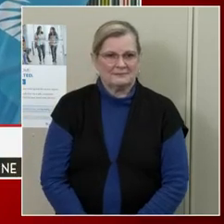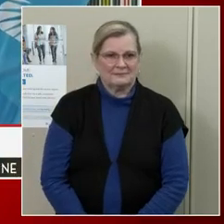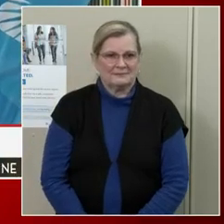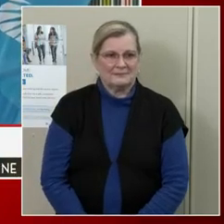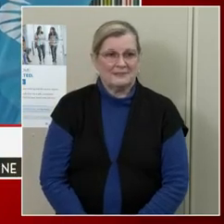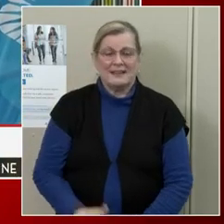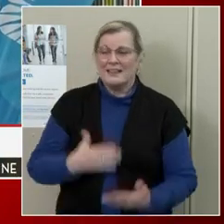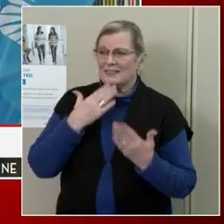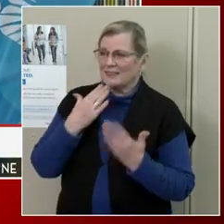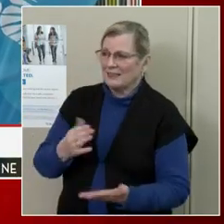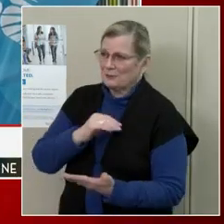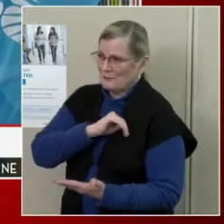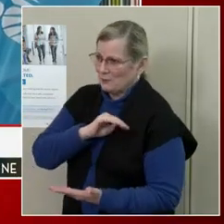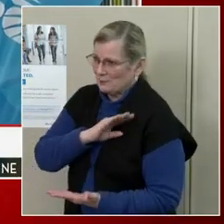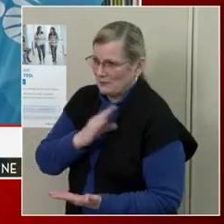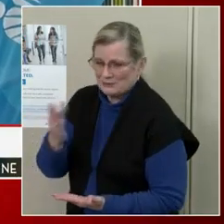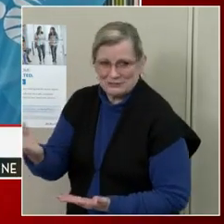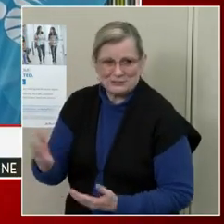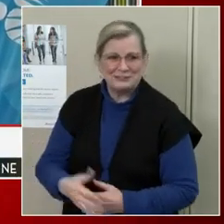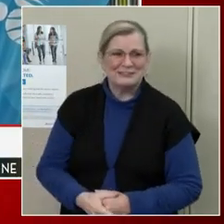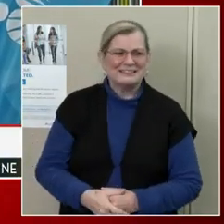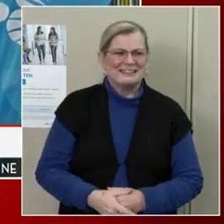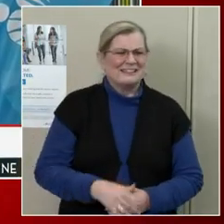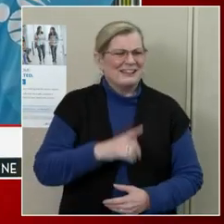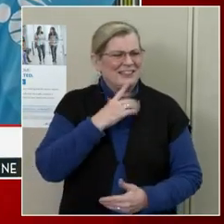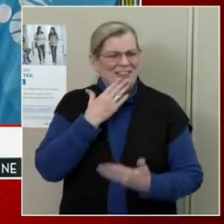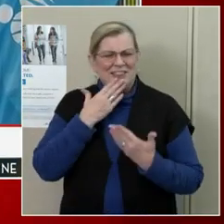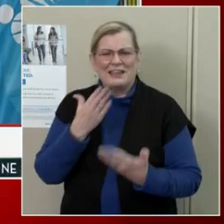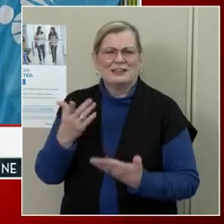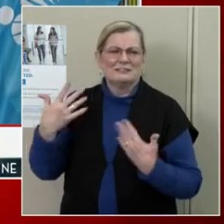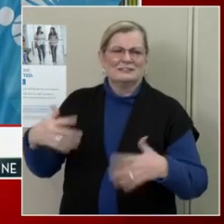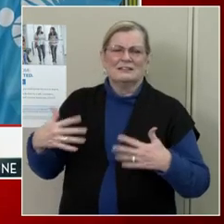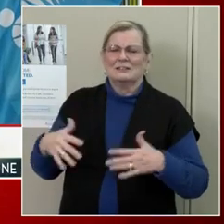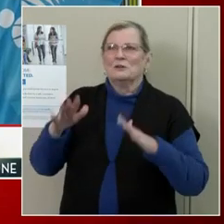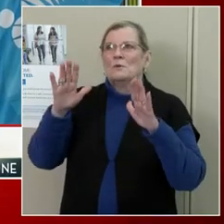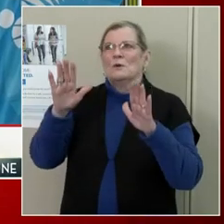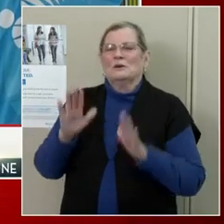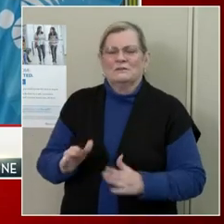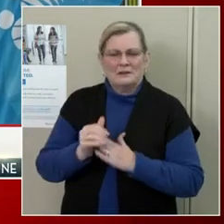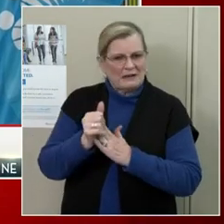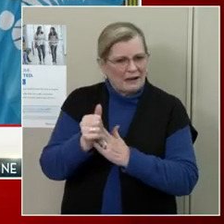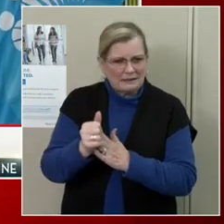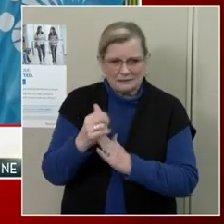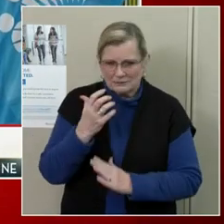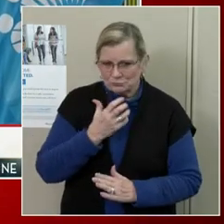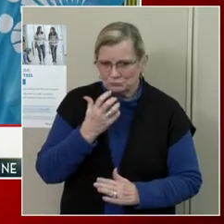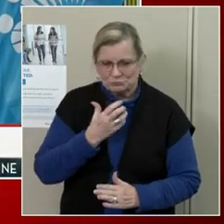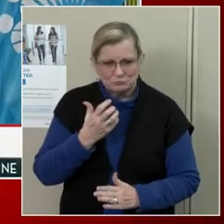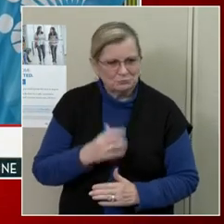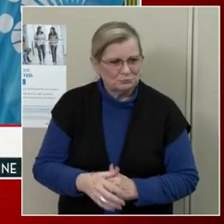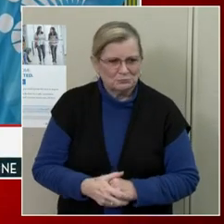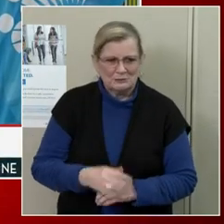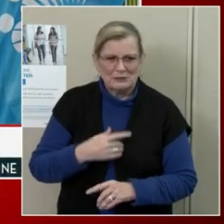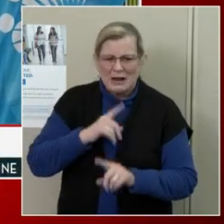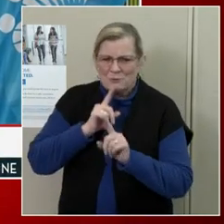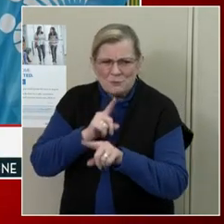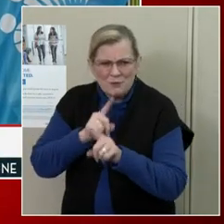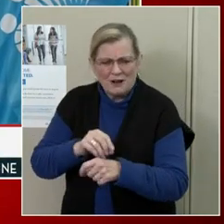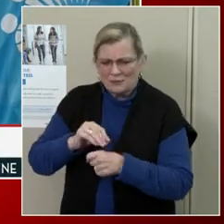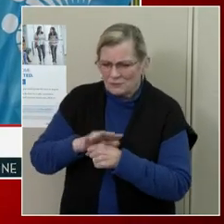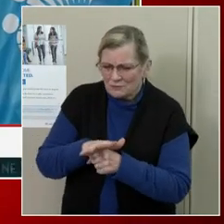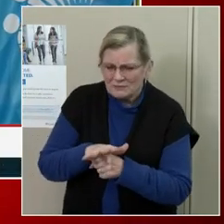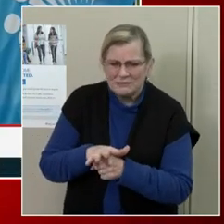Thank you, Madam Mayor, and thank you so much for your leadership over the past several months that we've been responding to the pandemic here